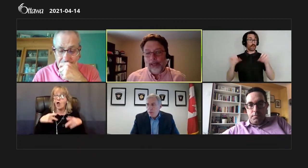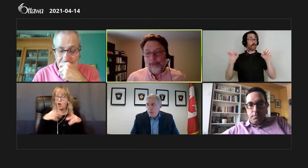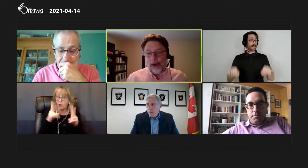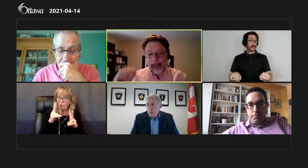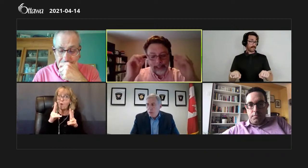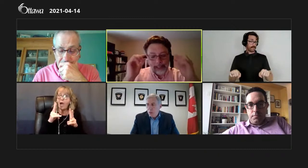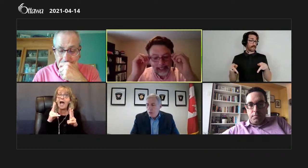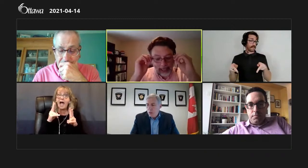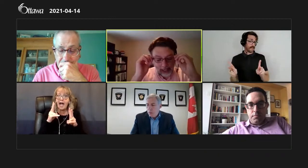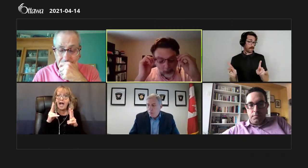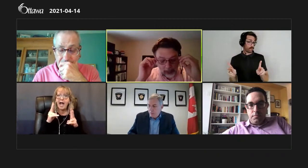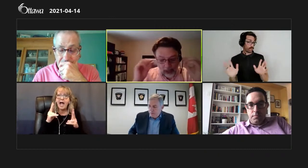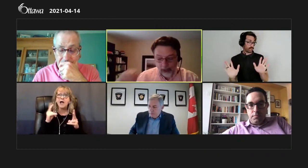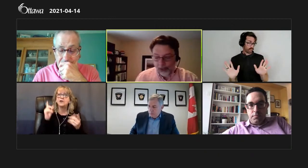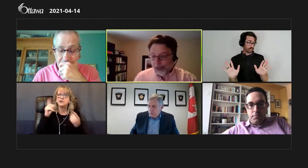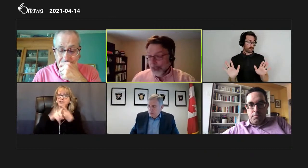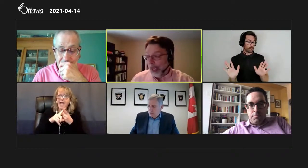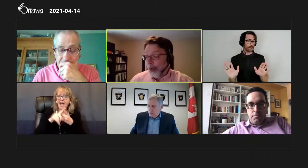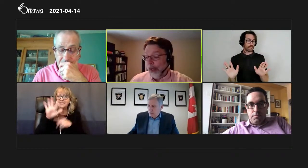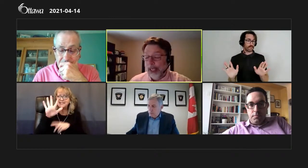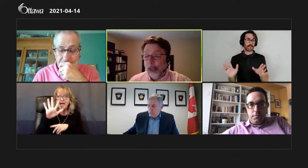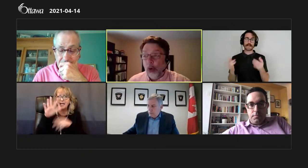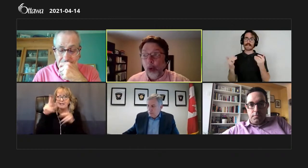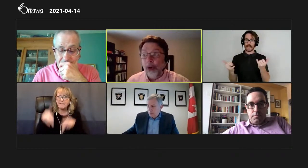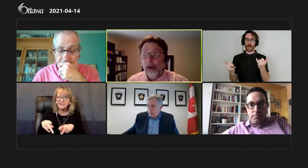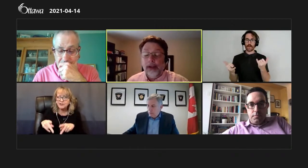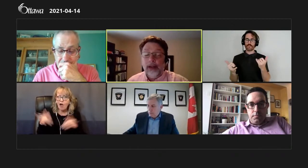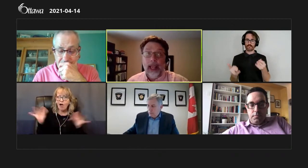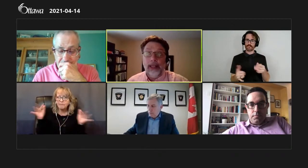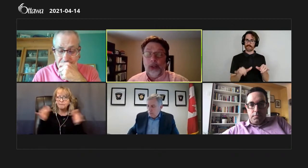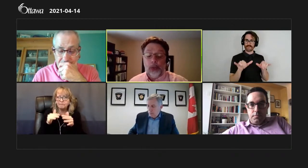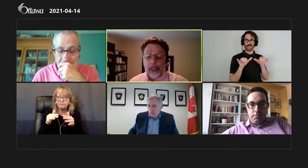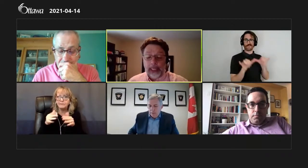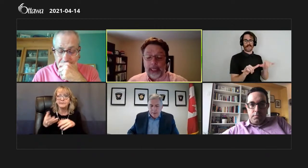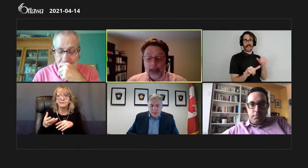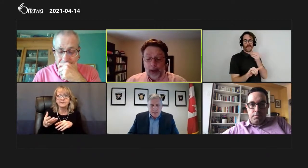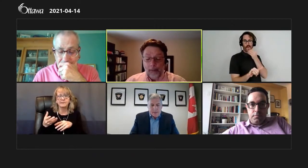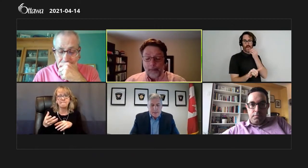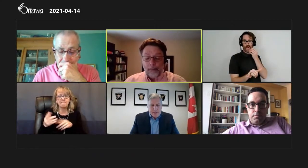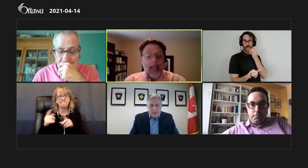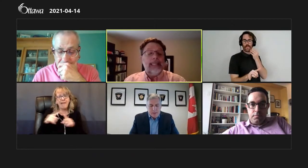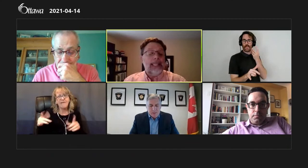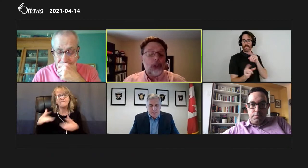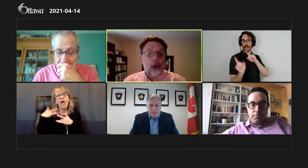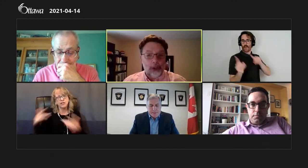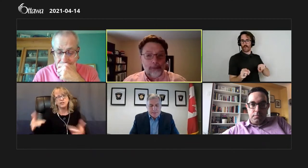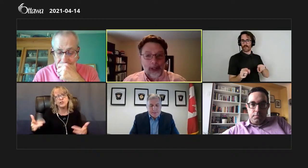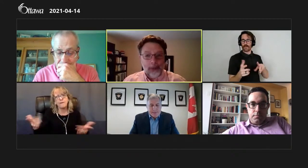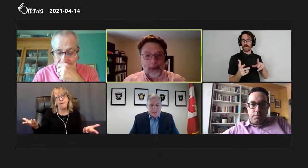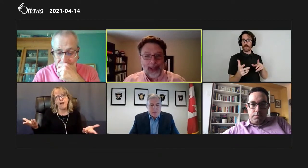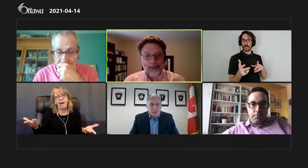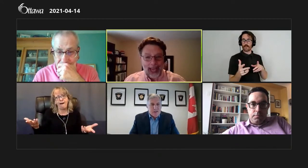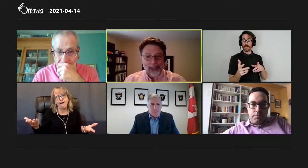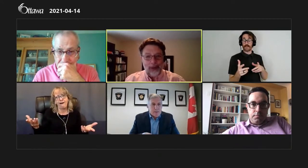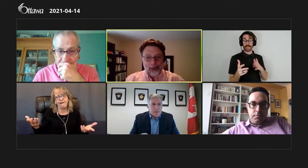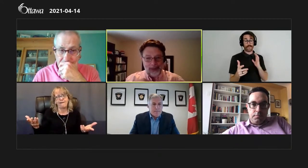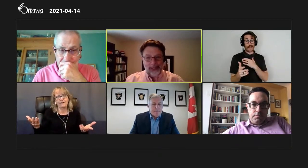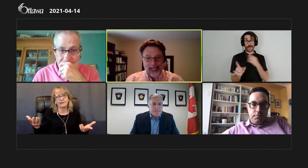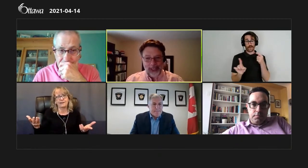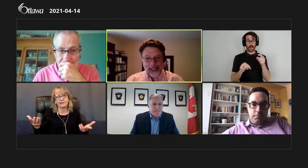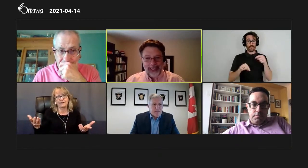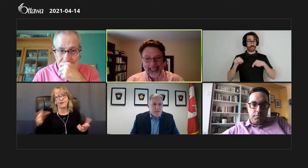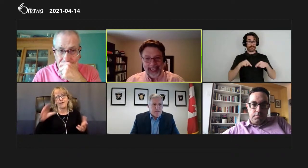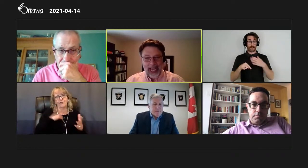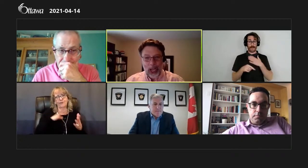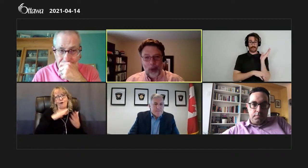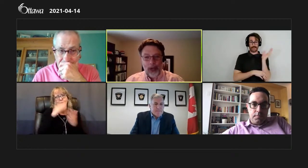But frankly, you know, we are under a stay-at-home order, and to really bend this curve, we think back to my